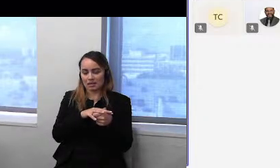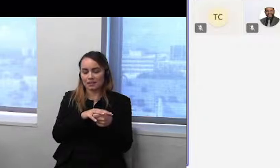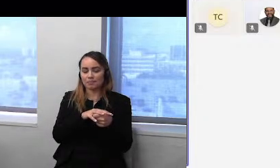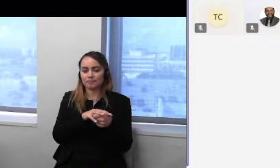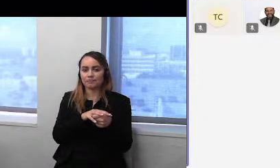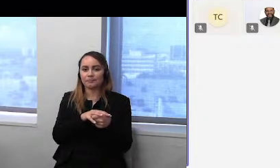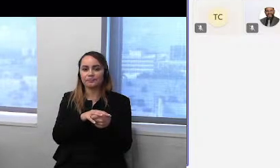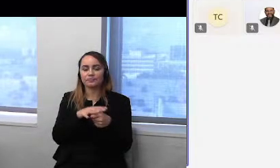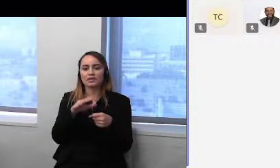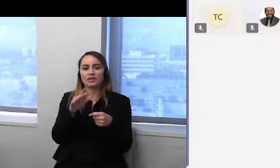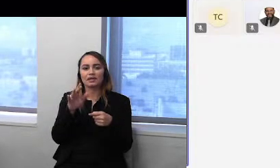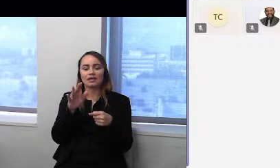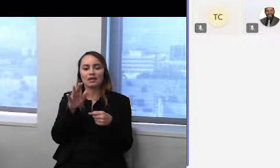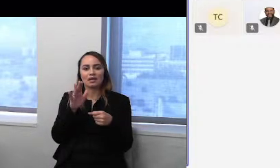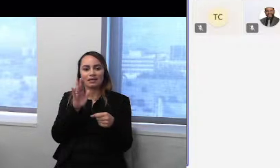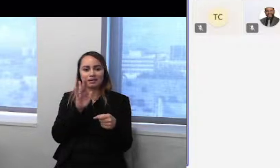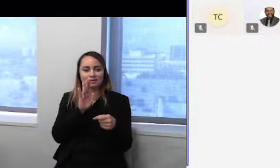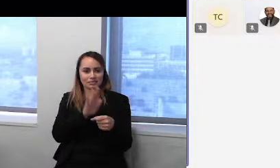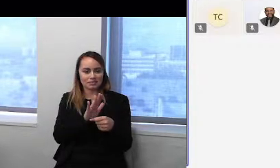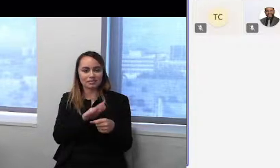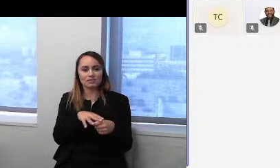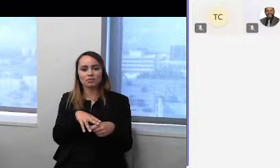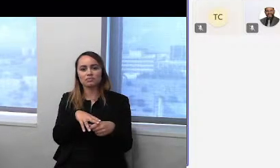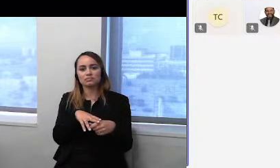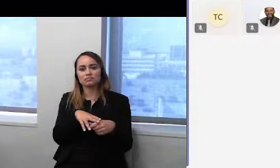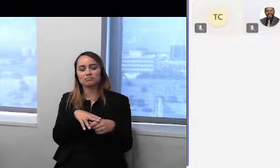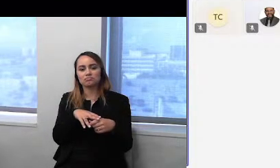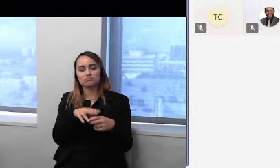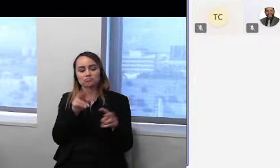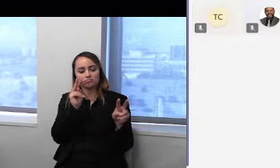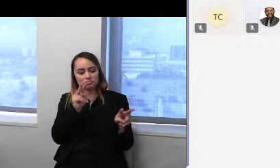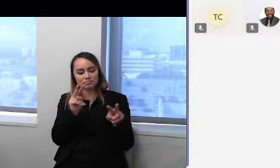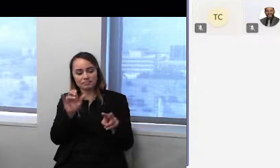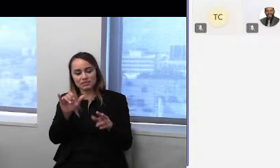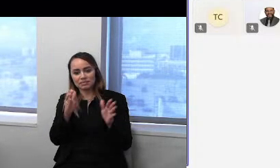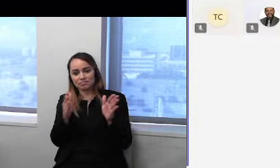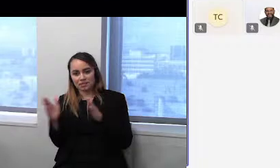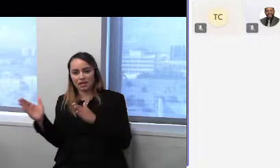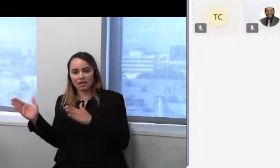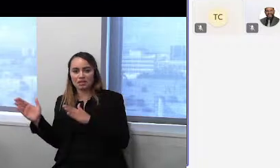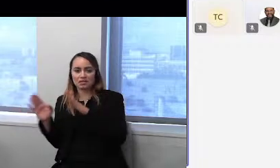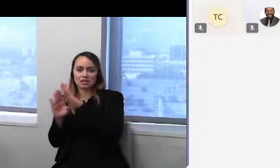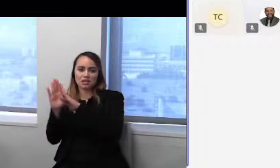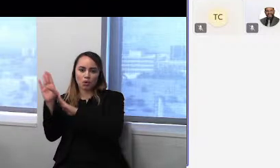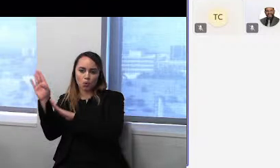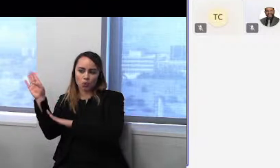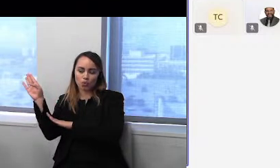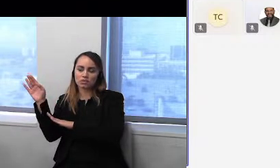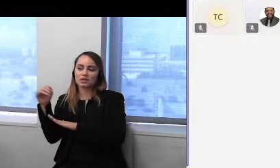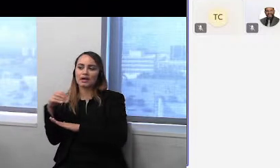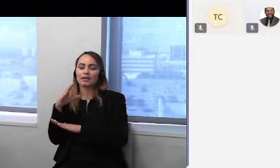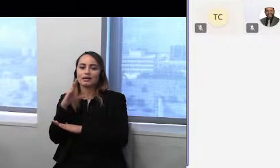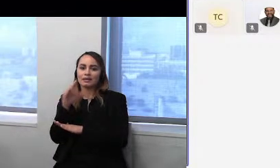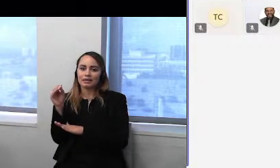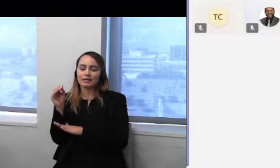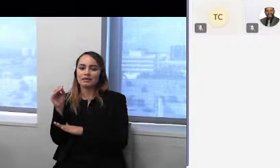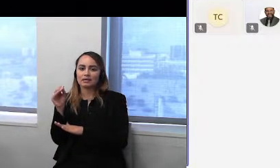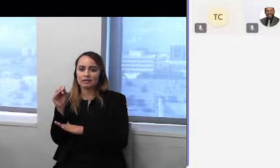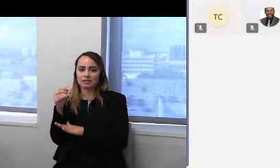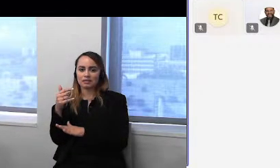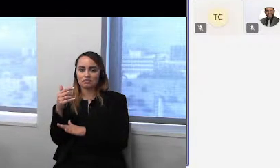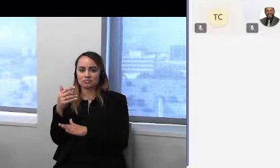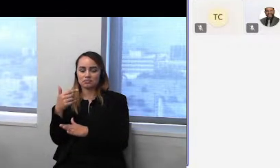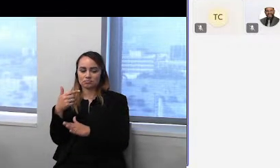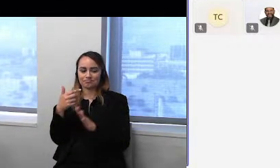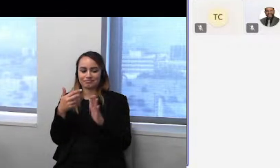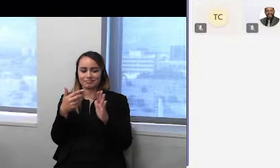annual or a cadence in which a plan like this is actually developed, and there is the regulatory framework is also supported